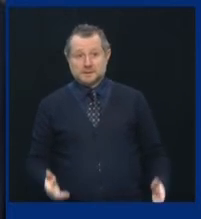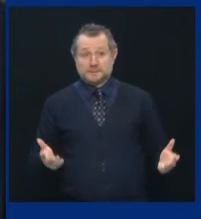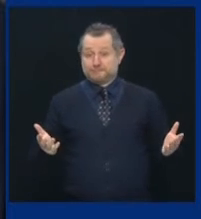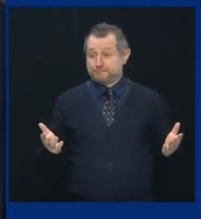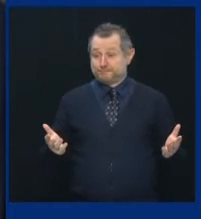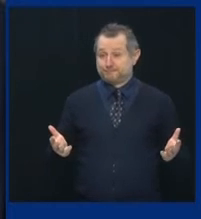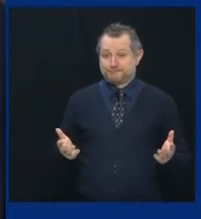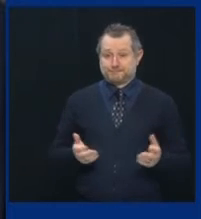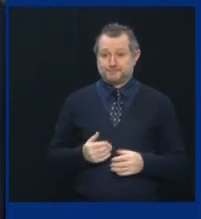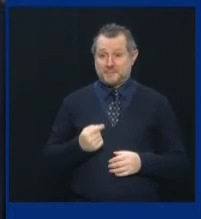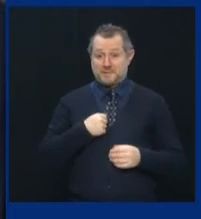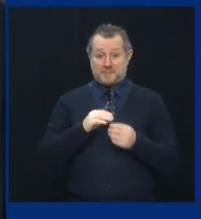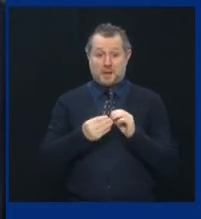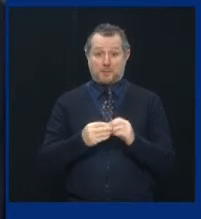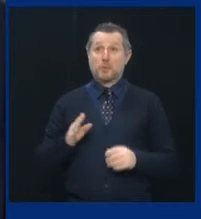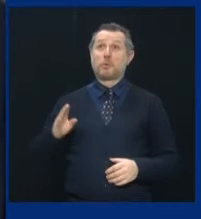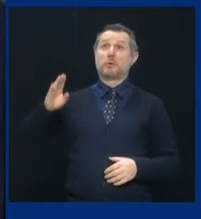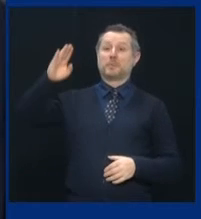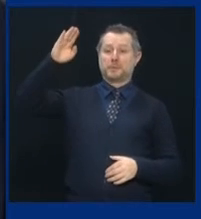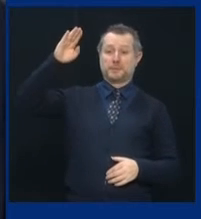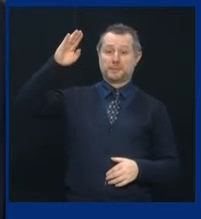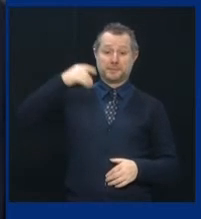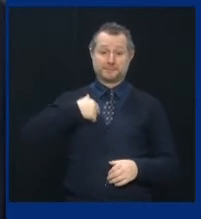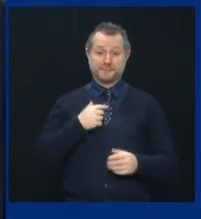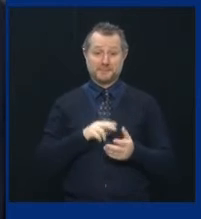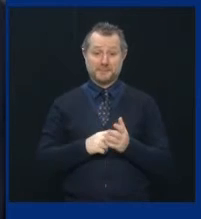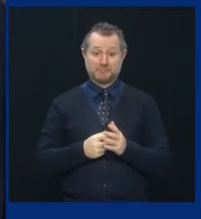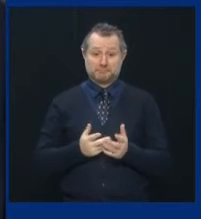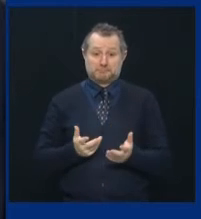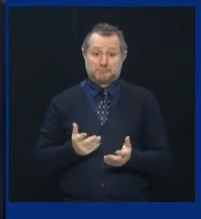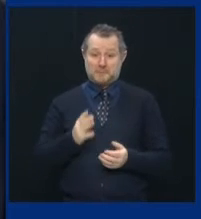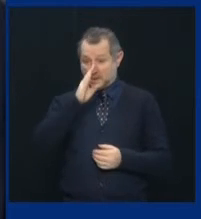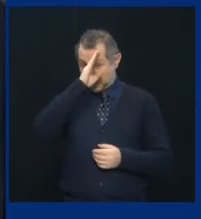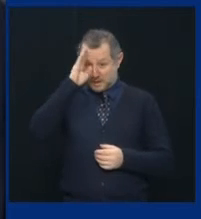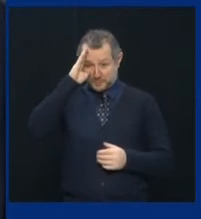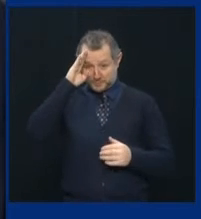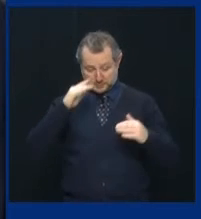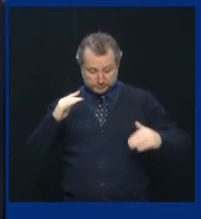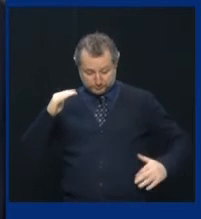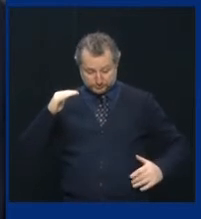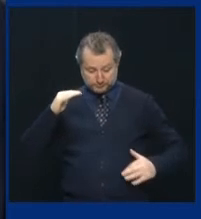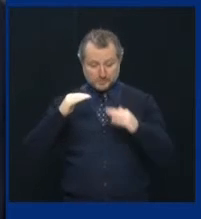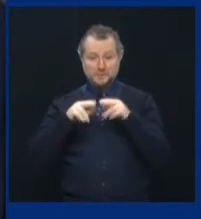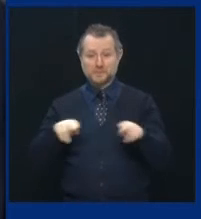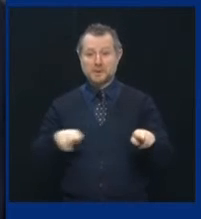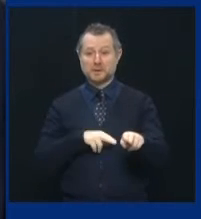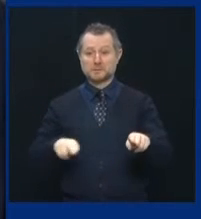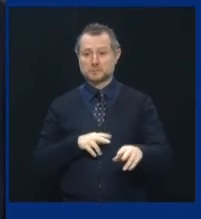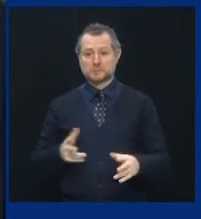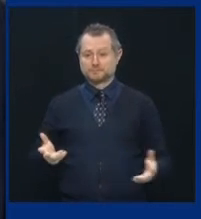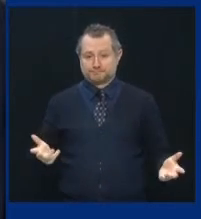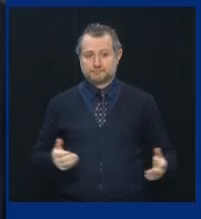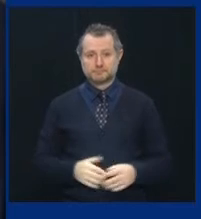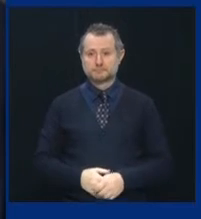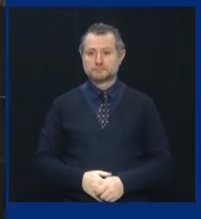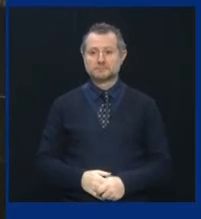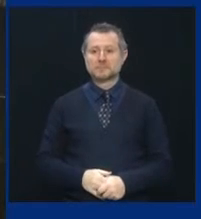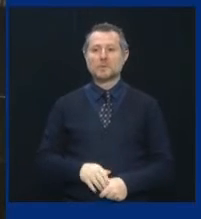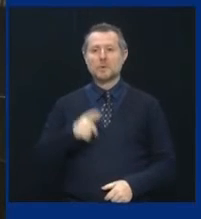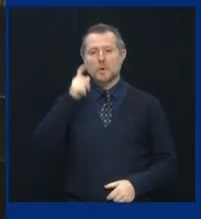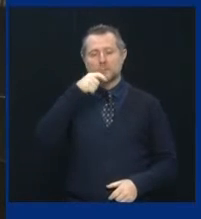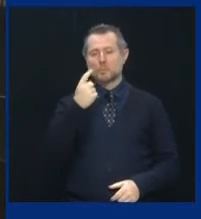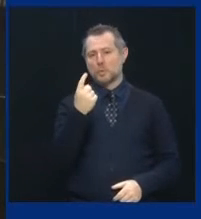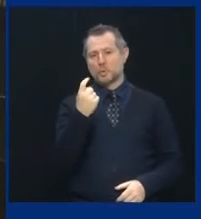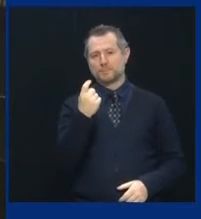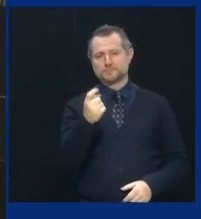if the rate keeps going up, then you're going to reduce hospital capacity, and it's going to be a red zone. Operator, let's take one more